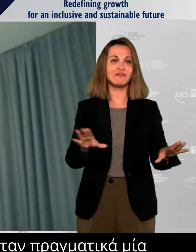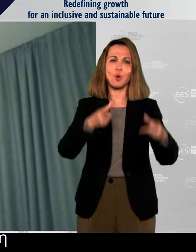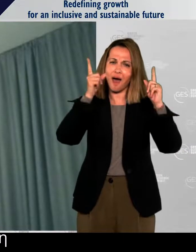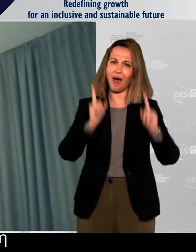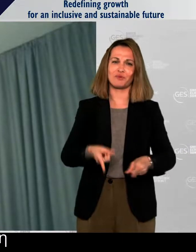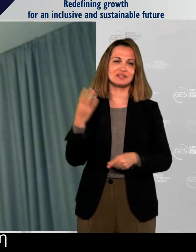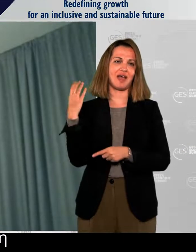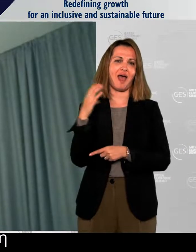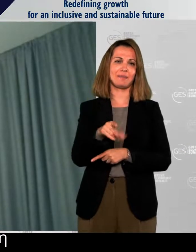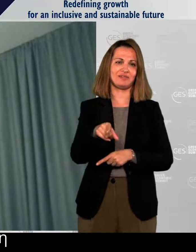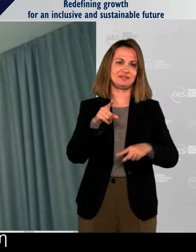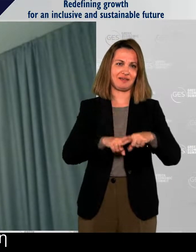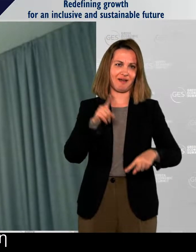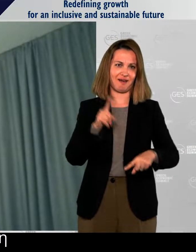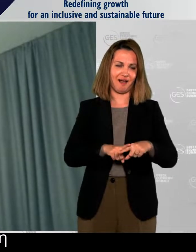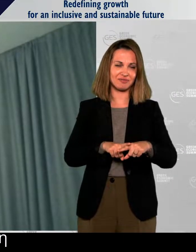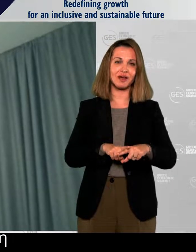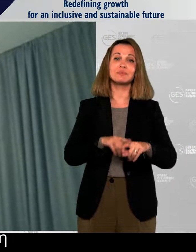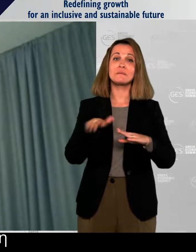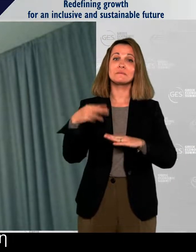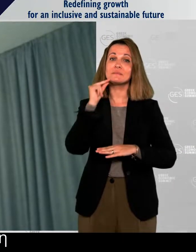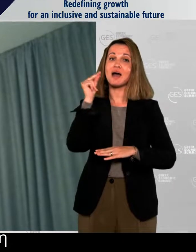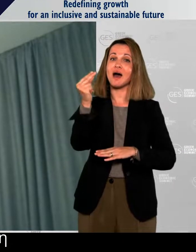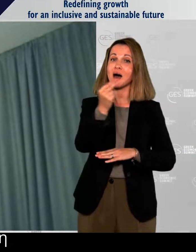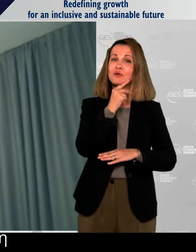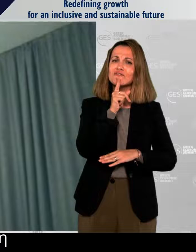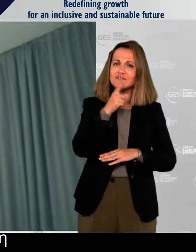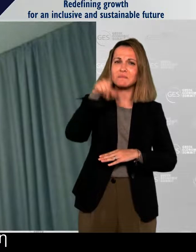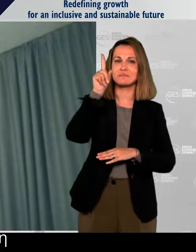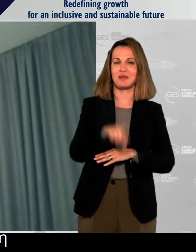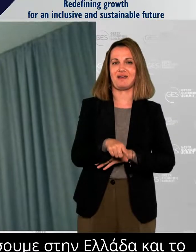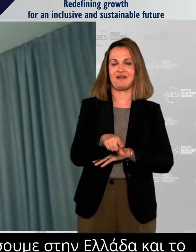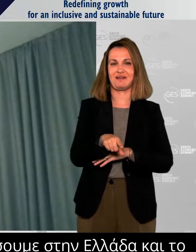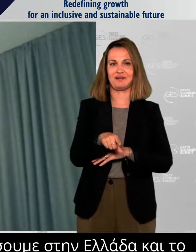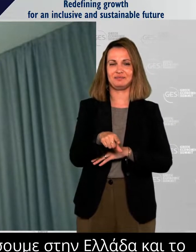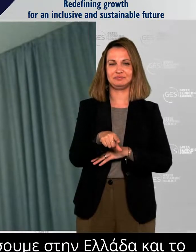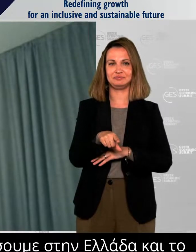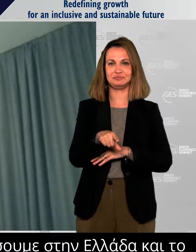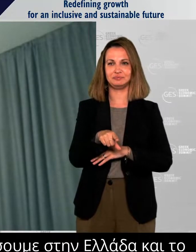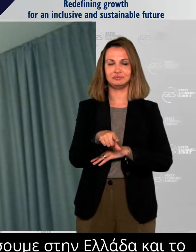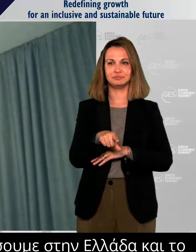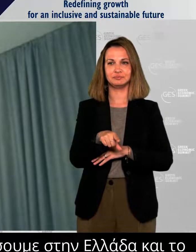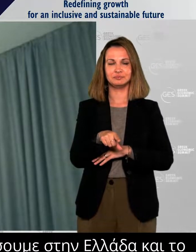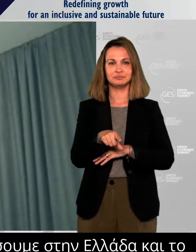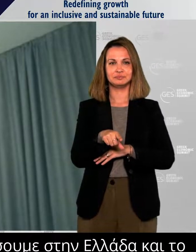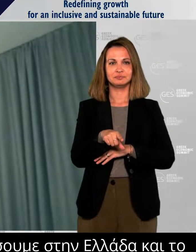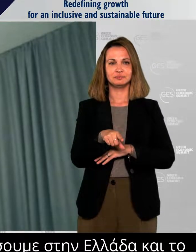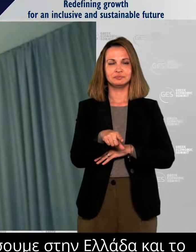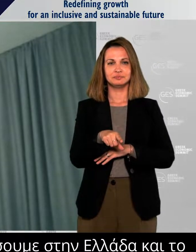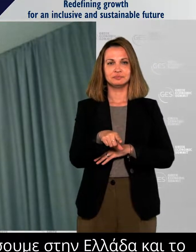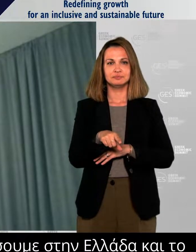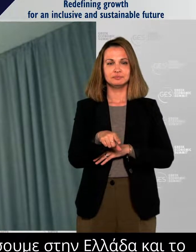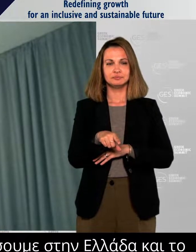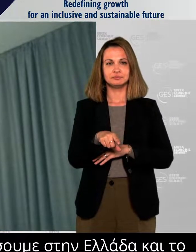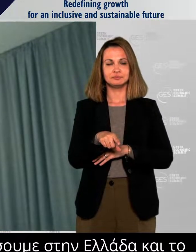Greek government. In the afternoon, we opened this lovely place called Digital Transformation and Skills